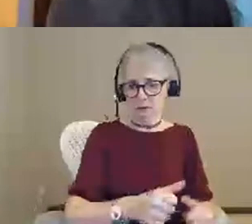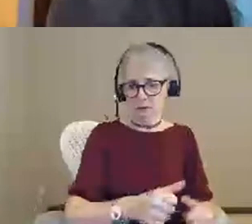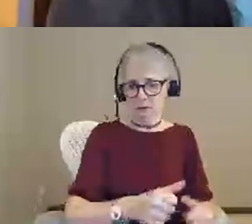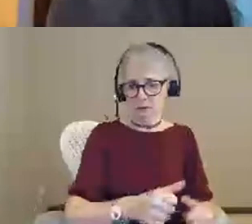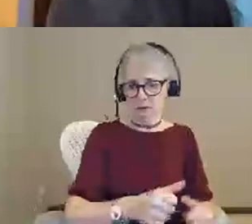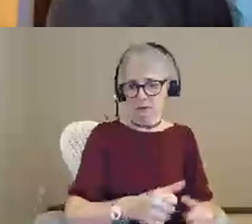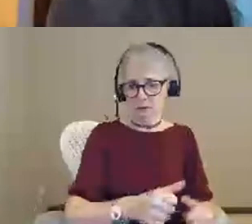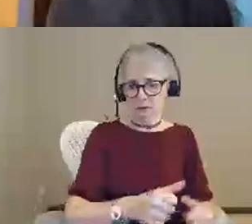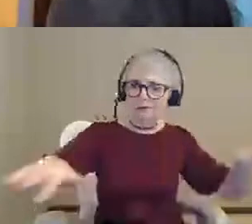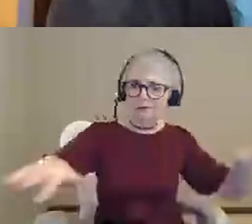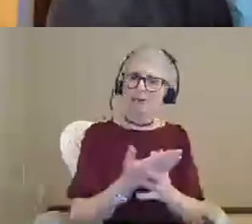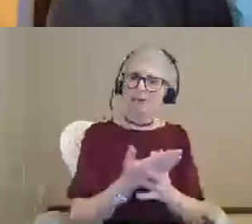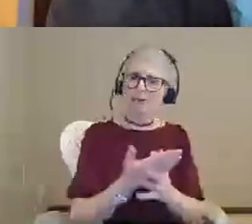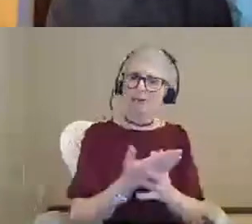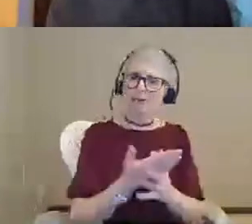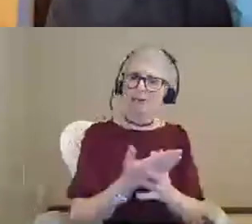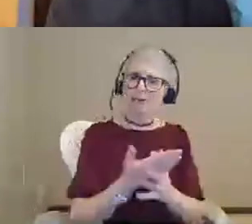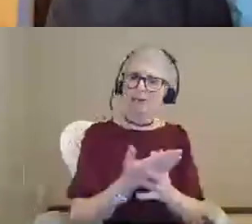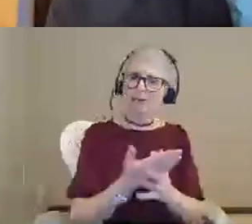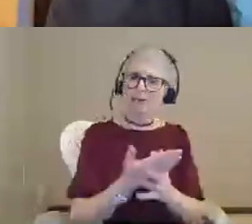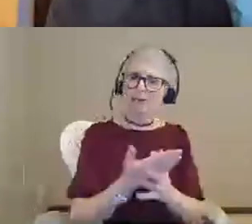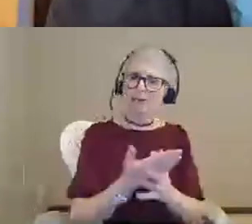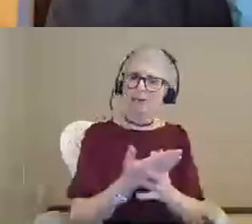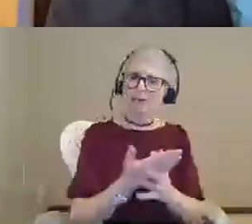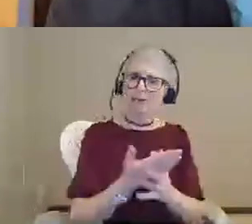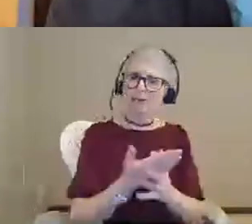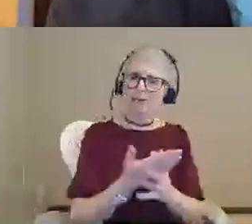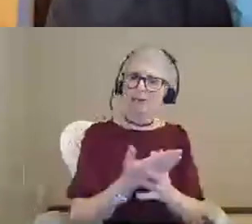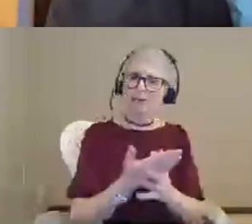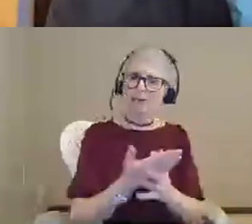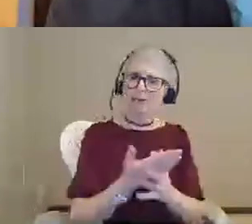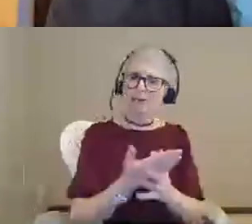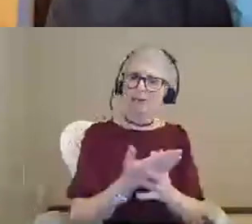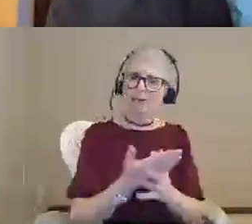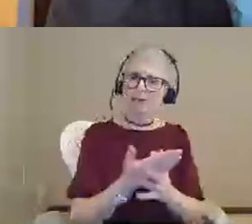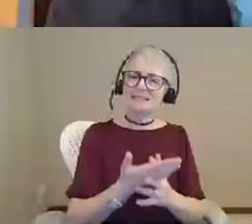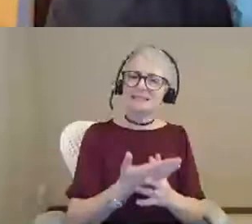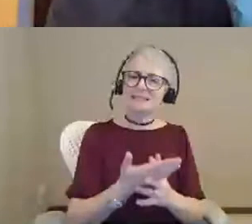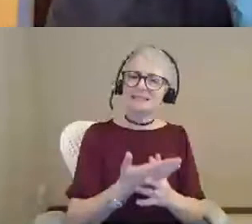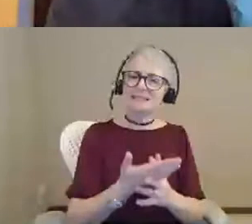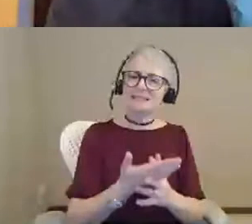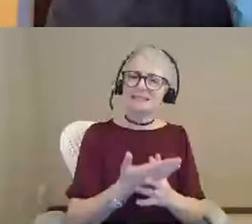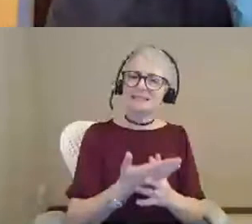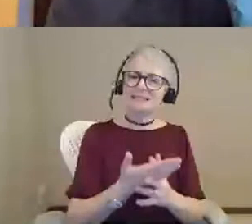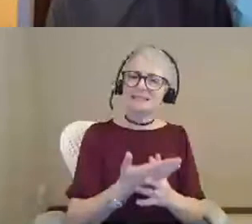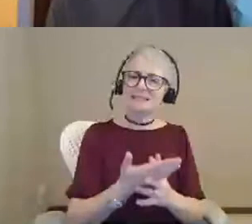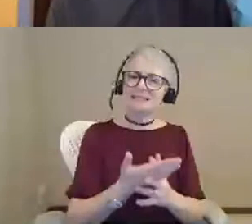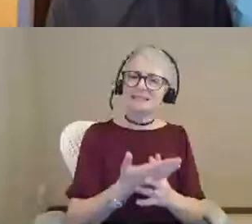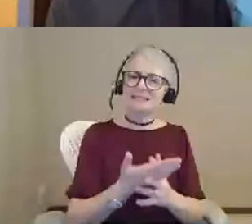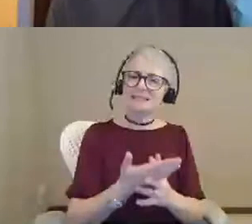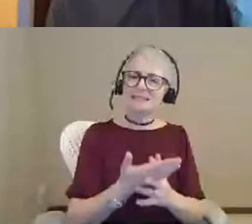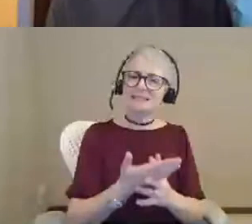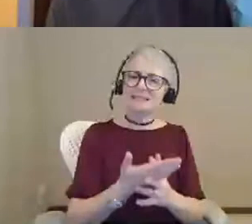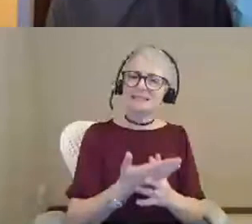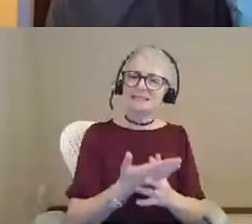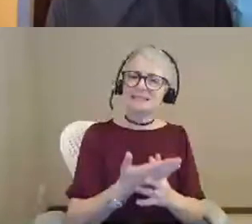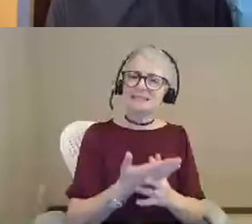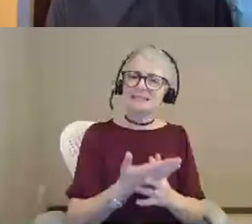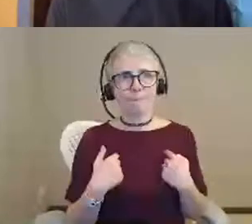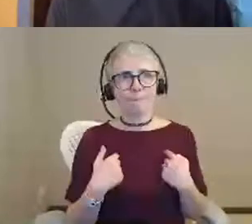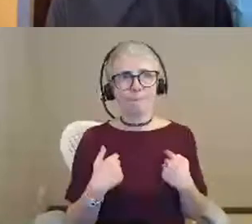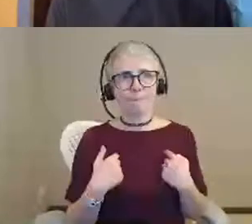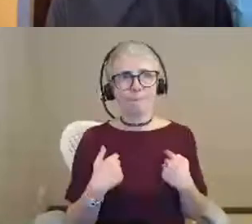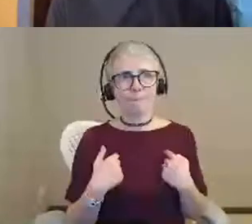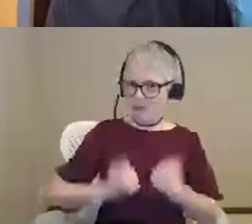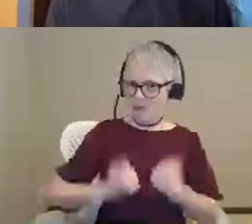day. I've spoken more on accessibility this year than probably the past 5 years combined. We are having a moment. And let's use